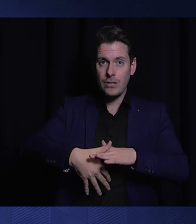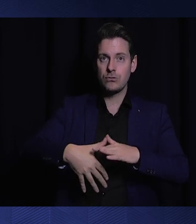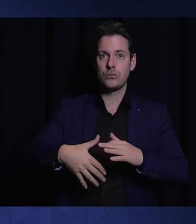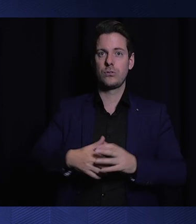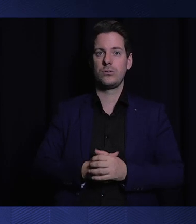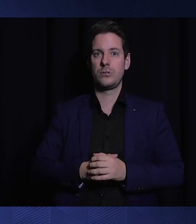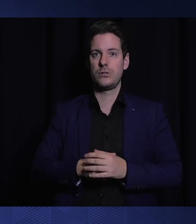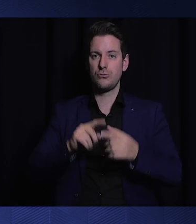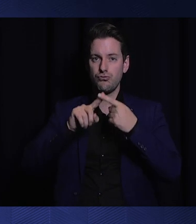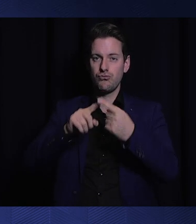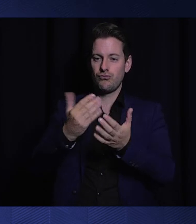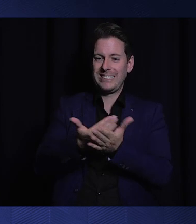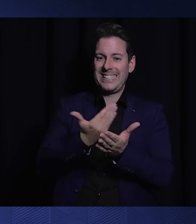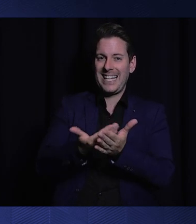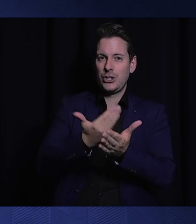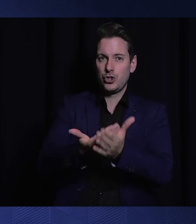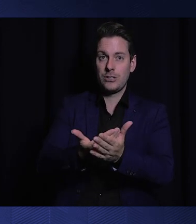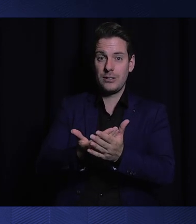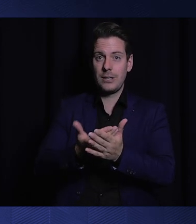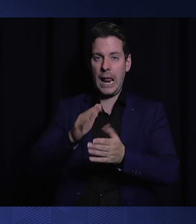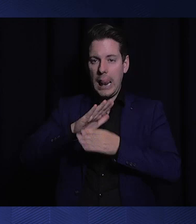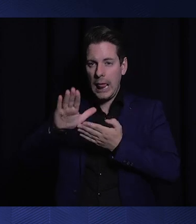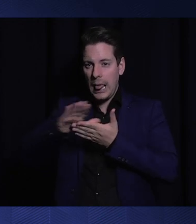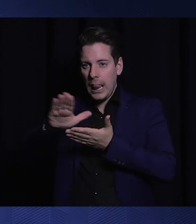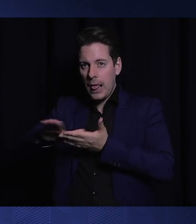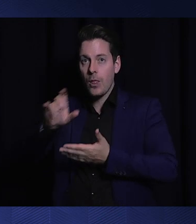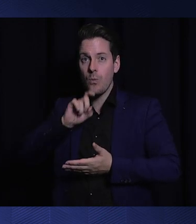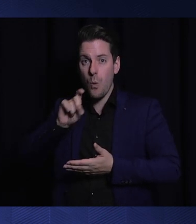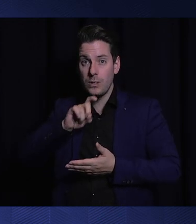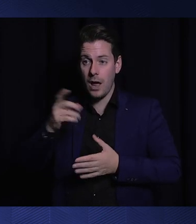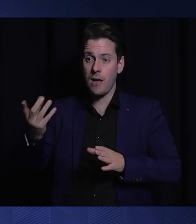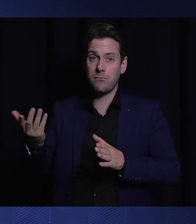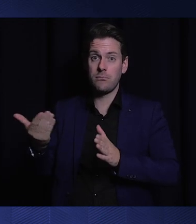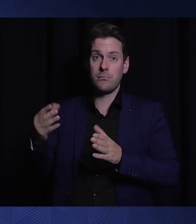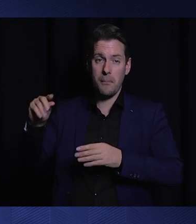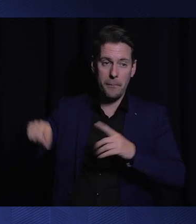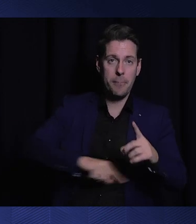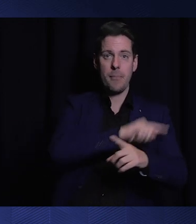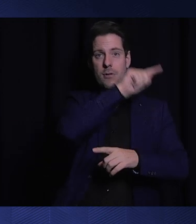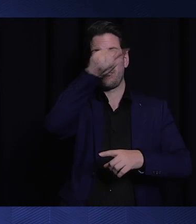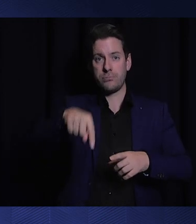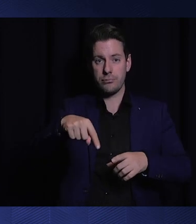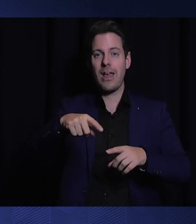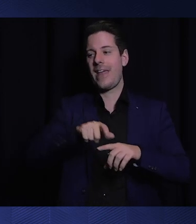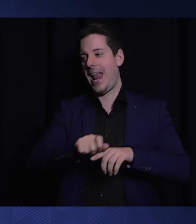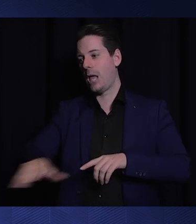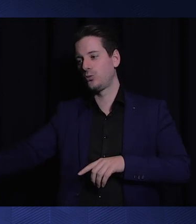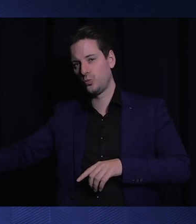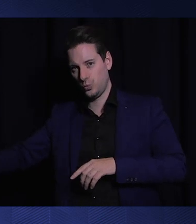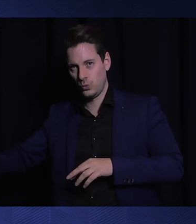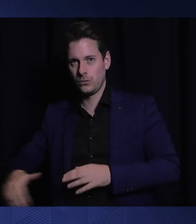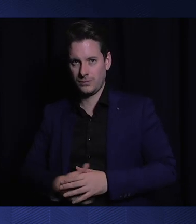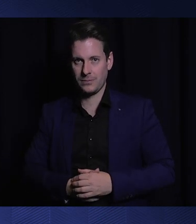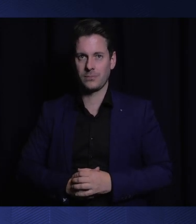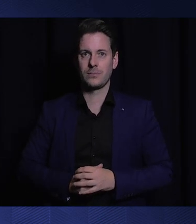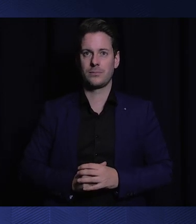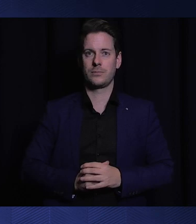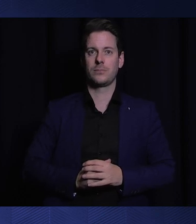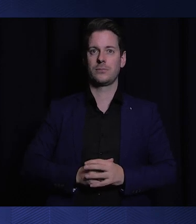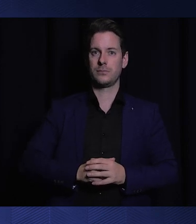detention, retention, purification, utilization, and discharge. Facilities